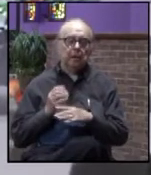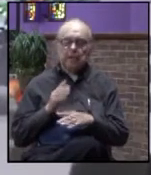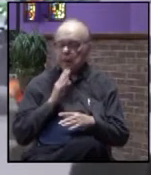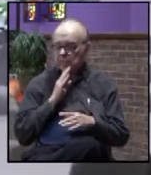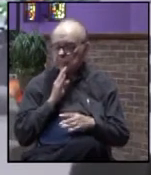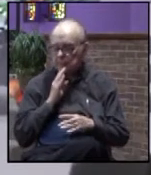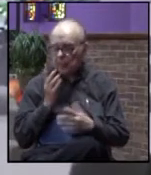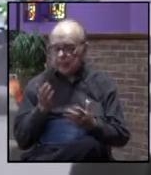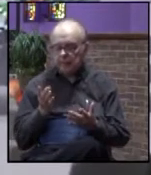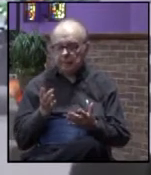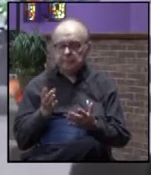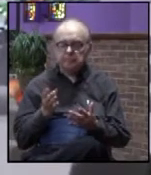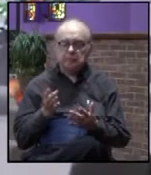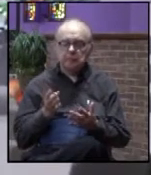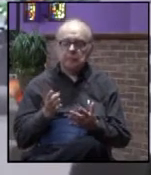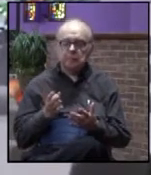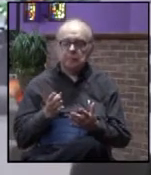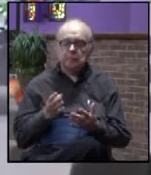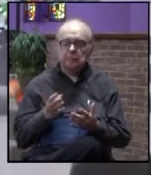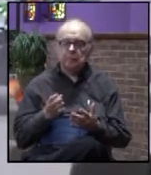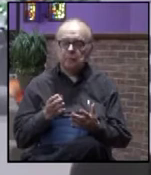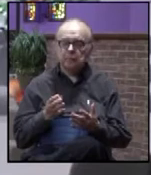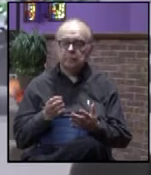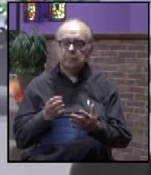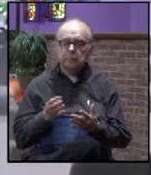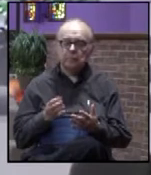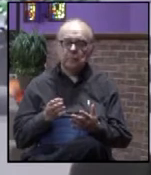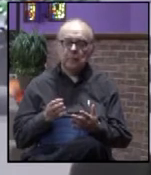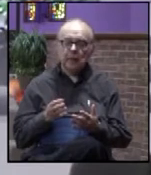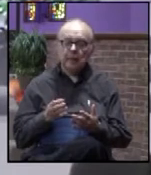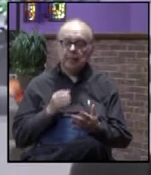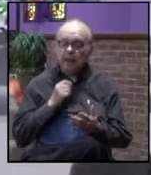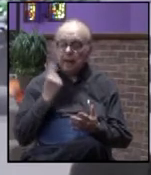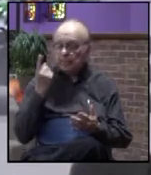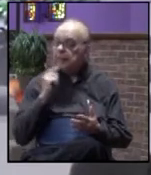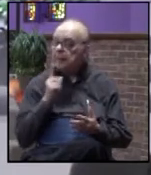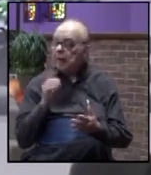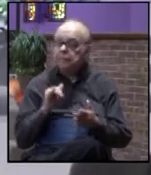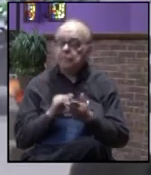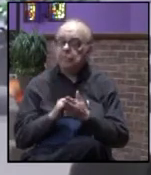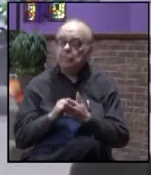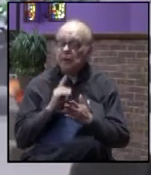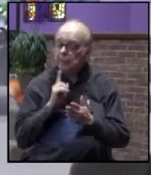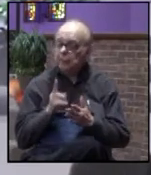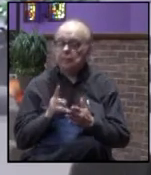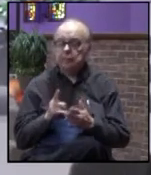one of the bunch, says, I don't think so.